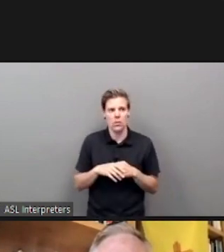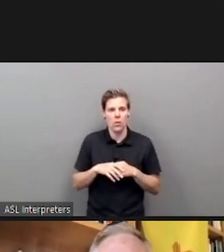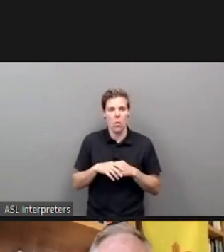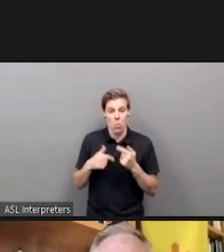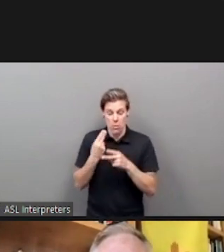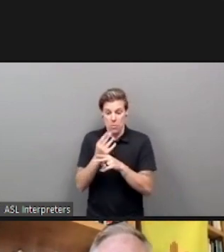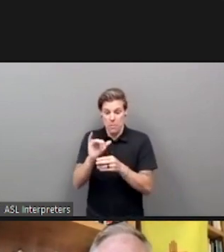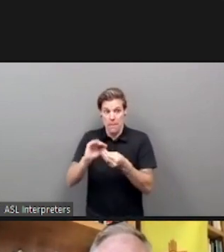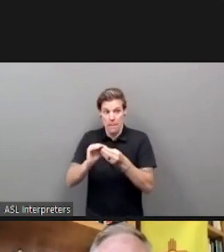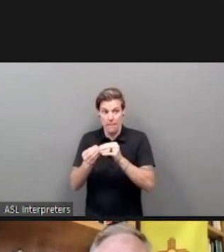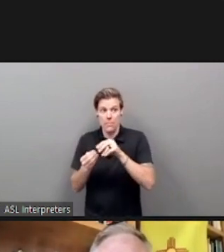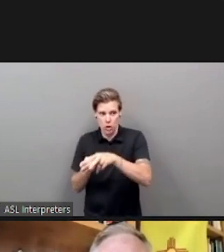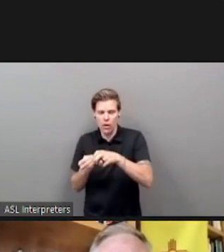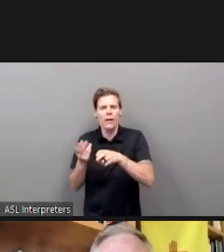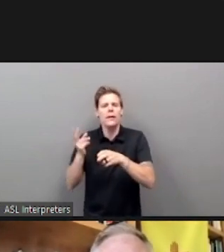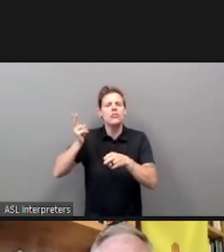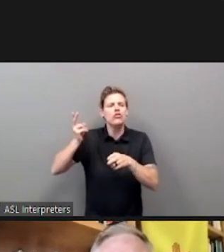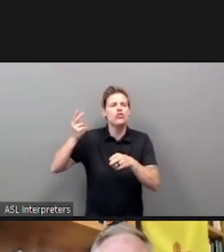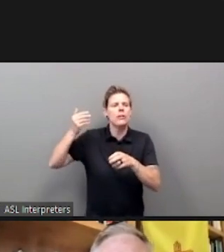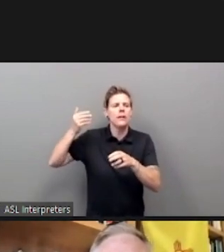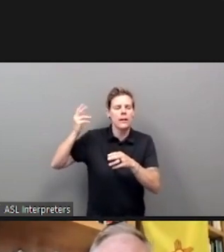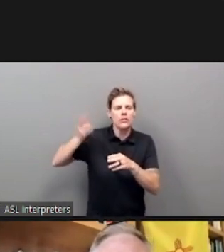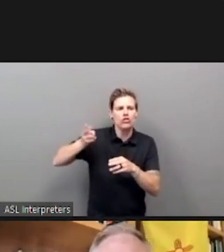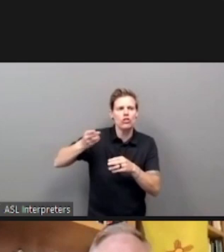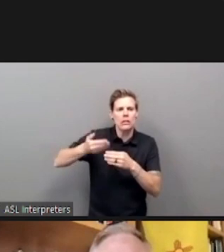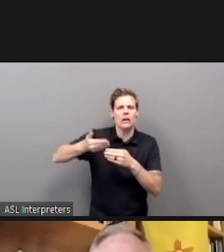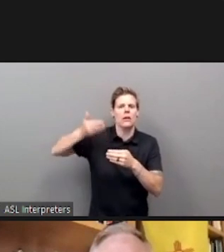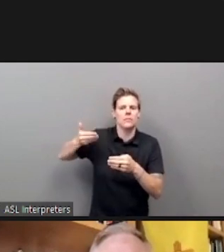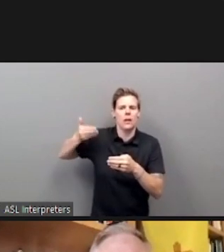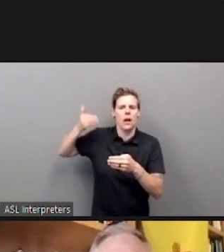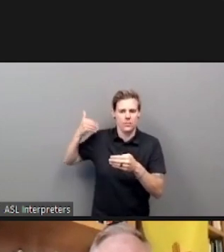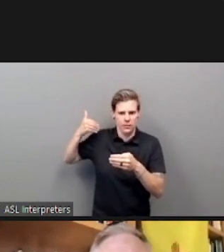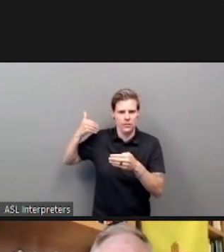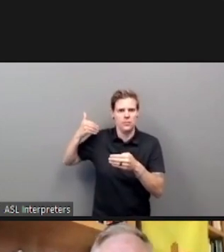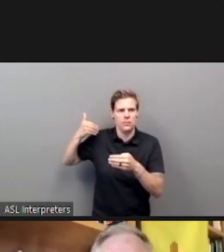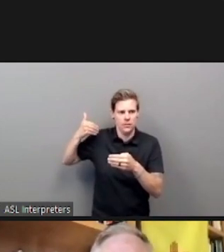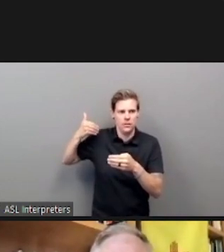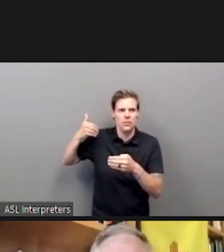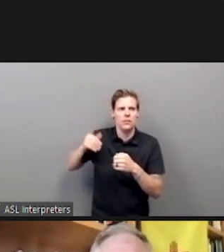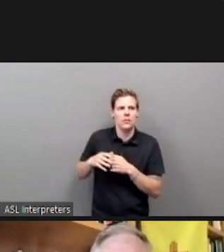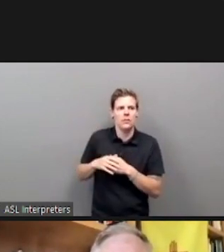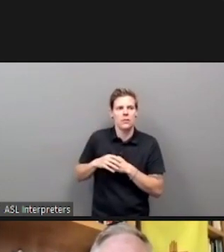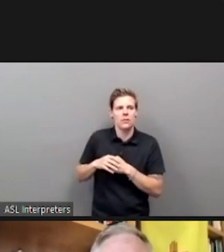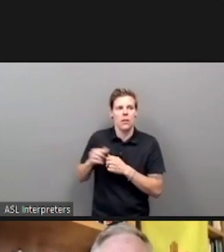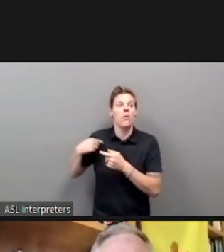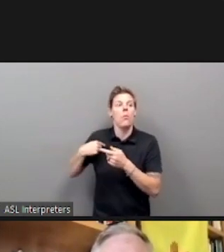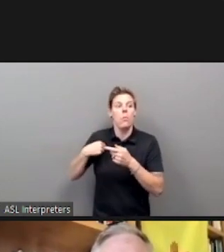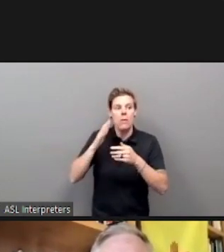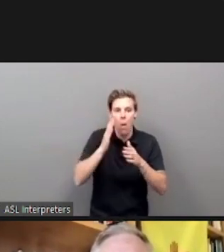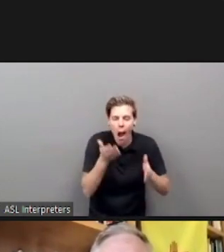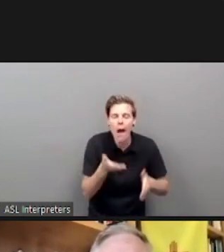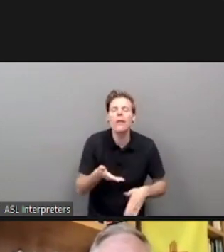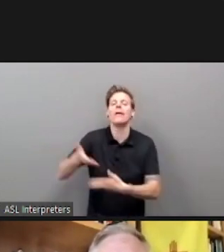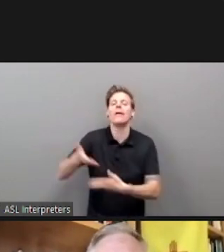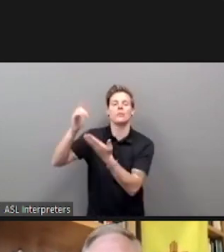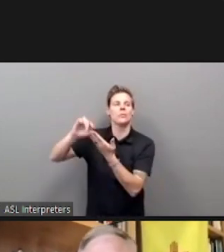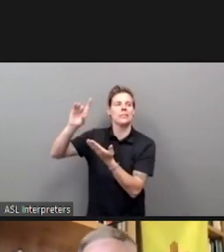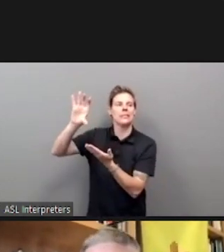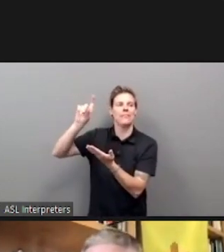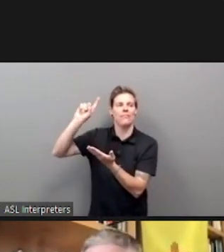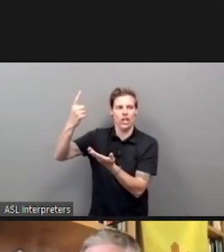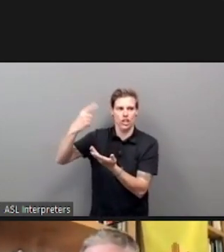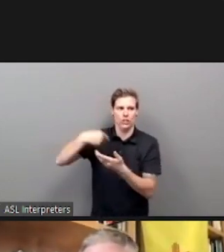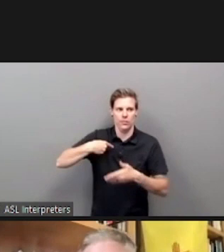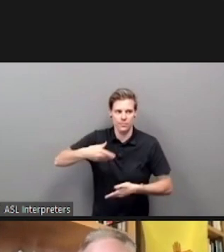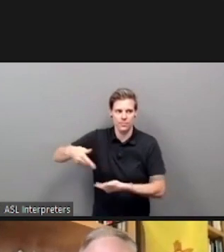historical cases, whereas all of those go right up to CDC, and they're going to plot them by day of